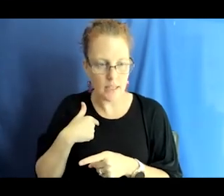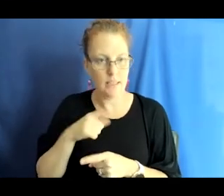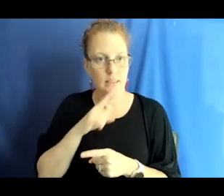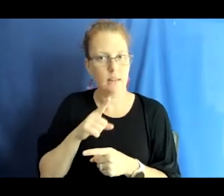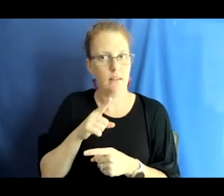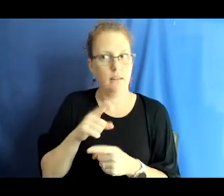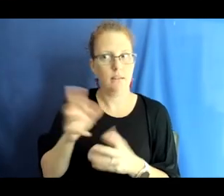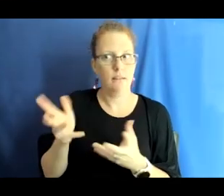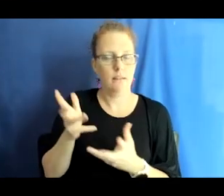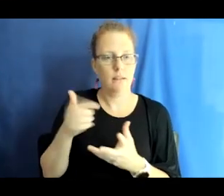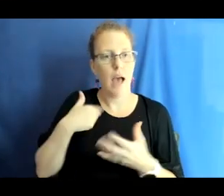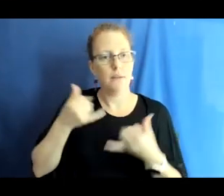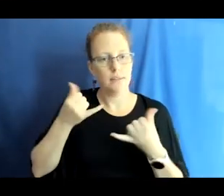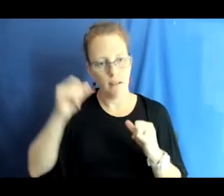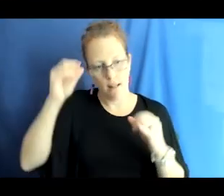so